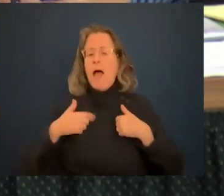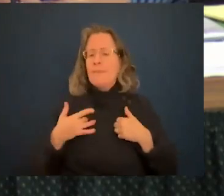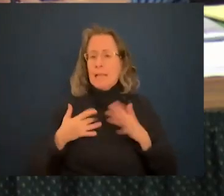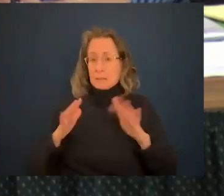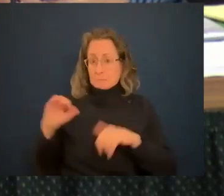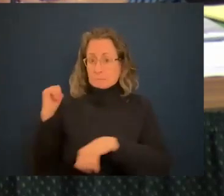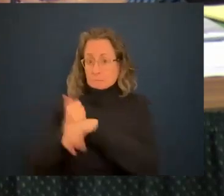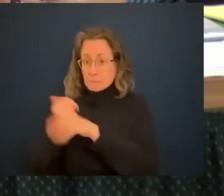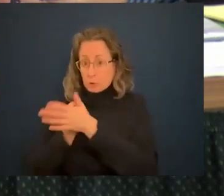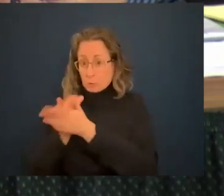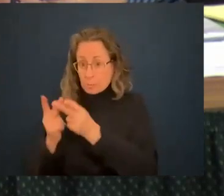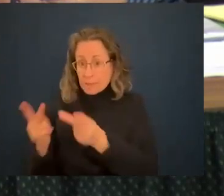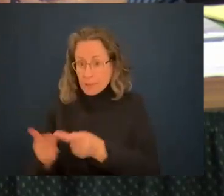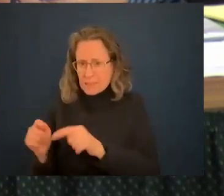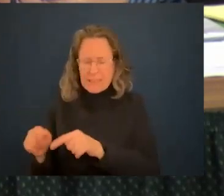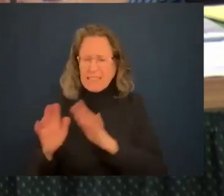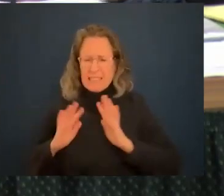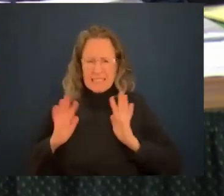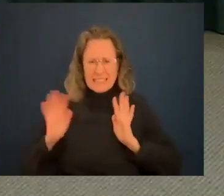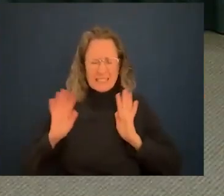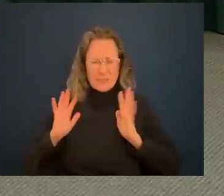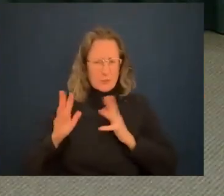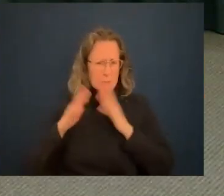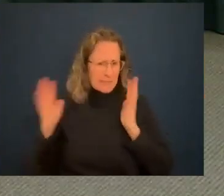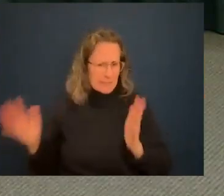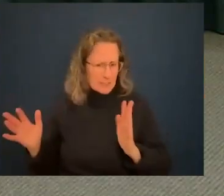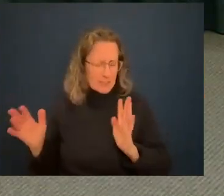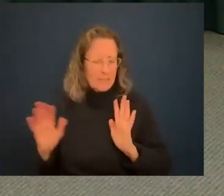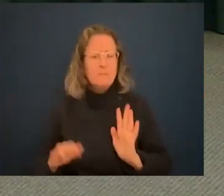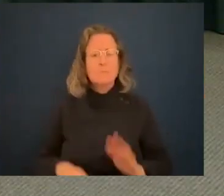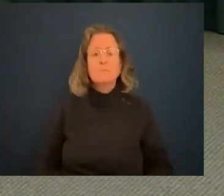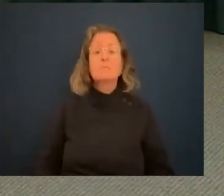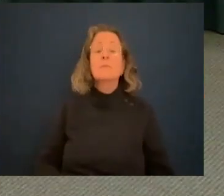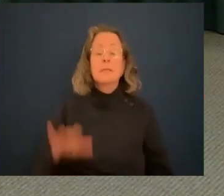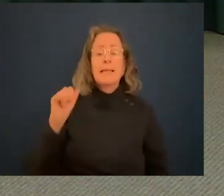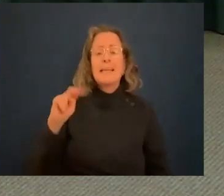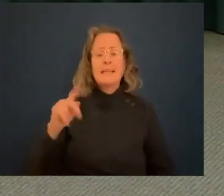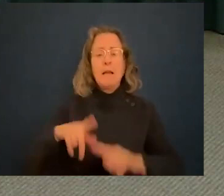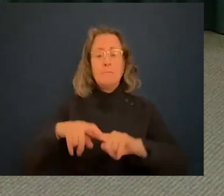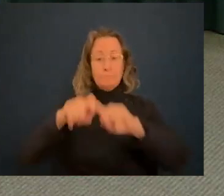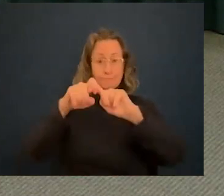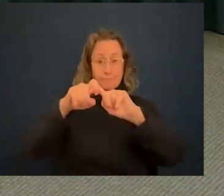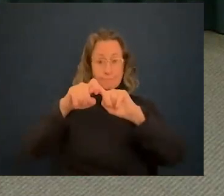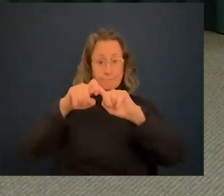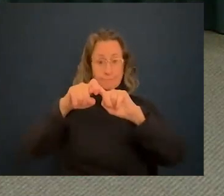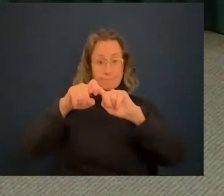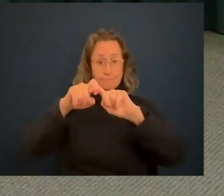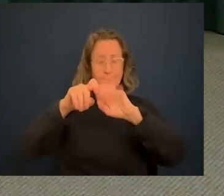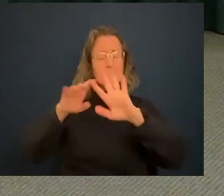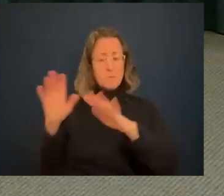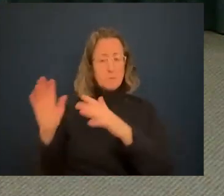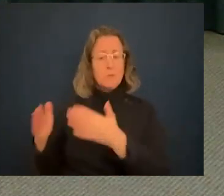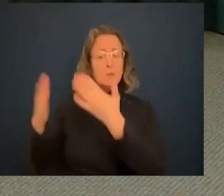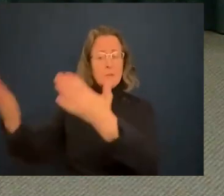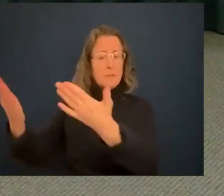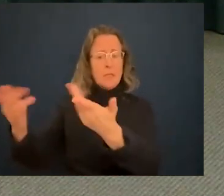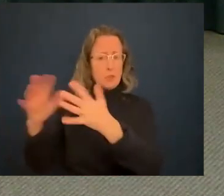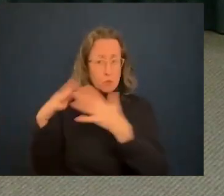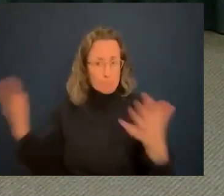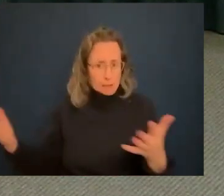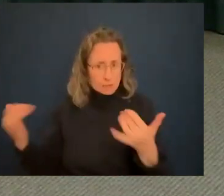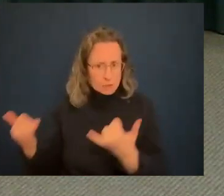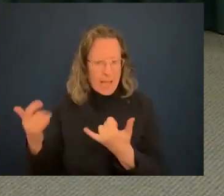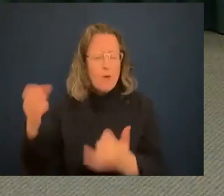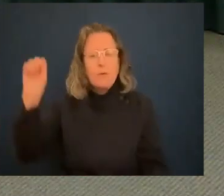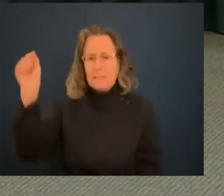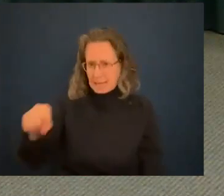step okay so I'm gonna stop us there so I think uh two biggest steps to make right at this moment agreed I don't think